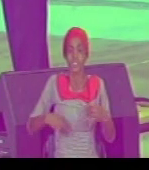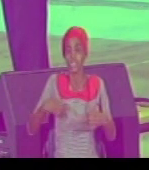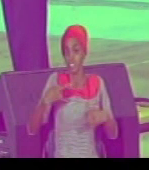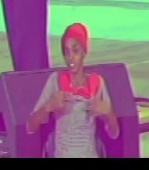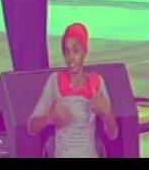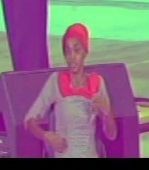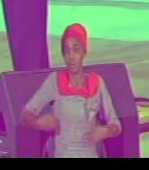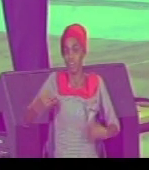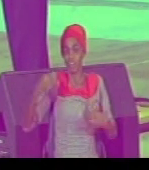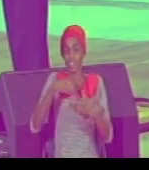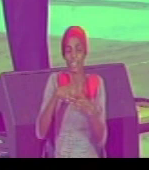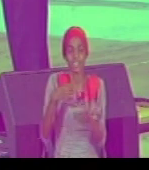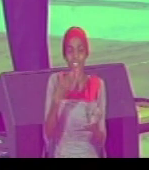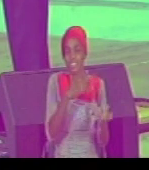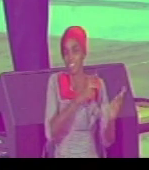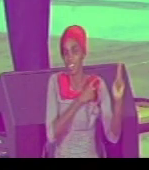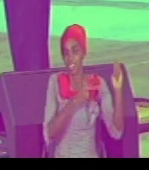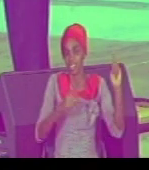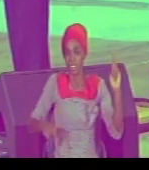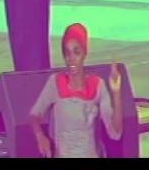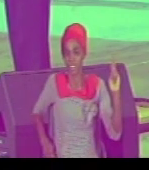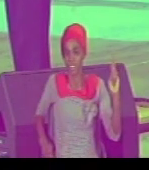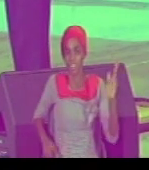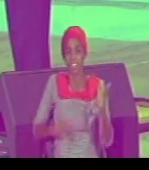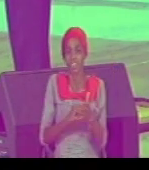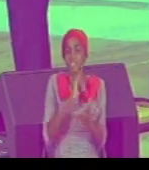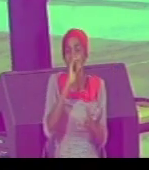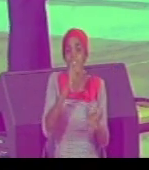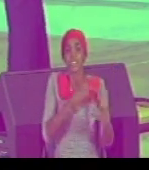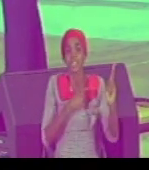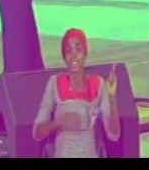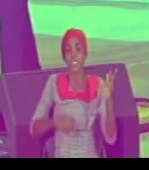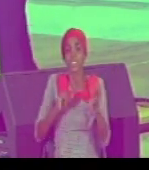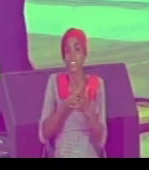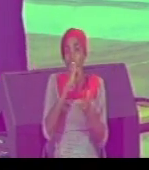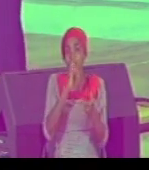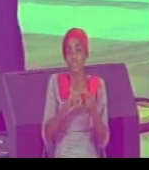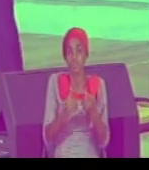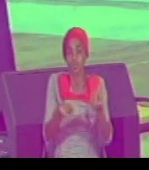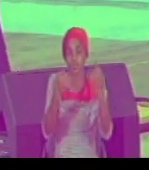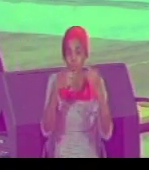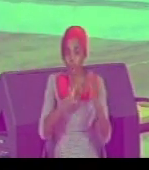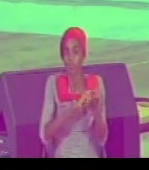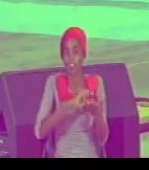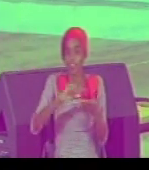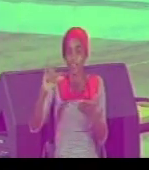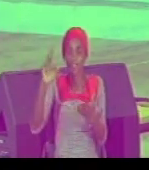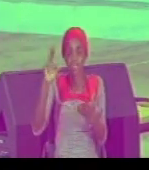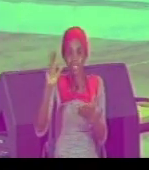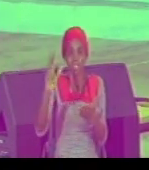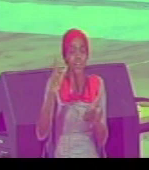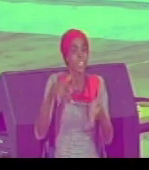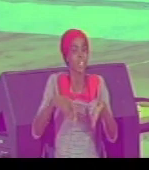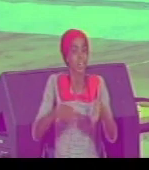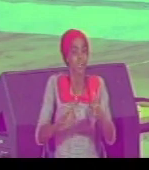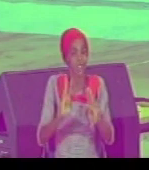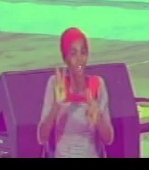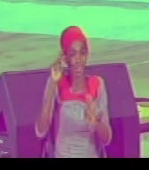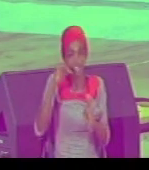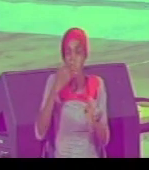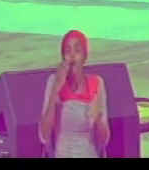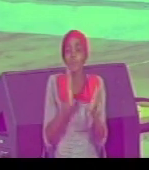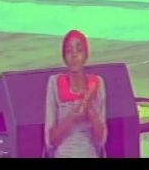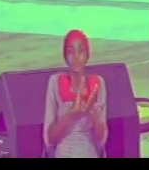In the King, the one that is to come. Look at verse 3 here. In verse 3, let them praise his name in